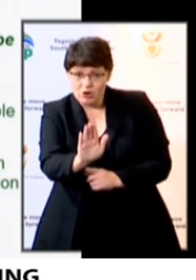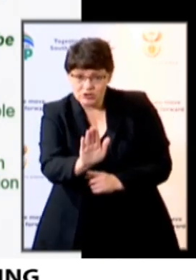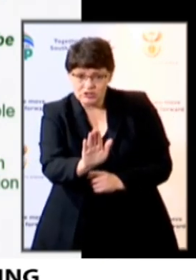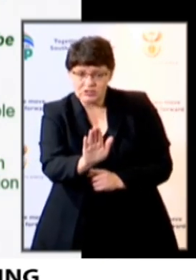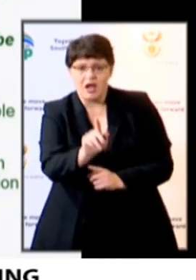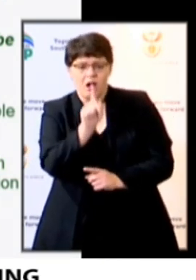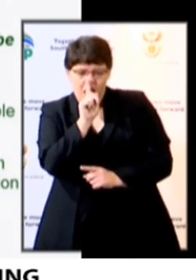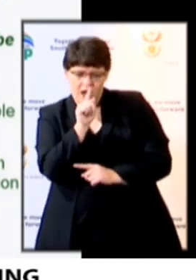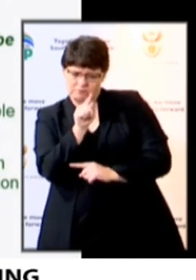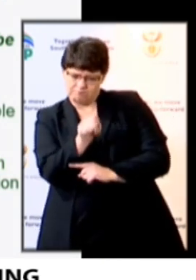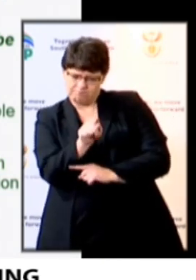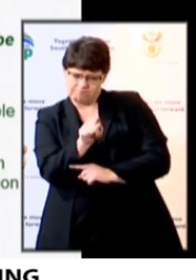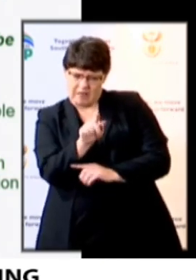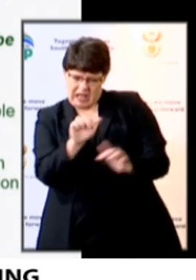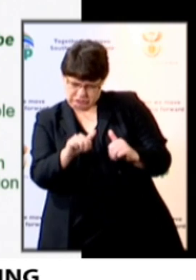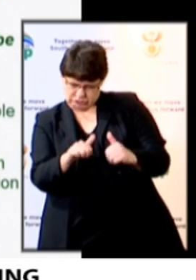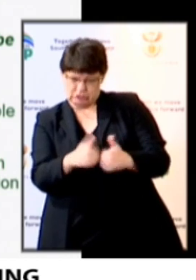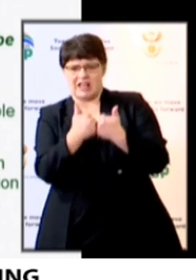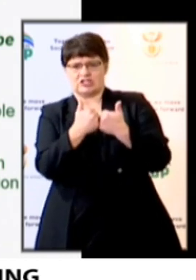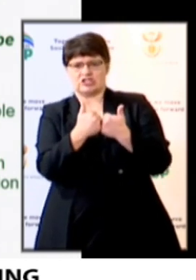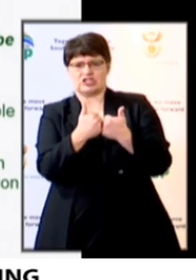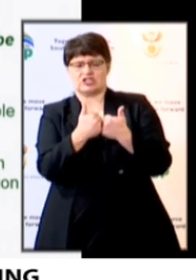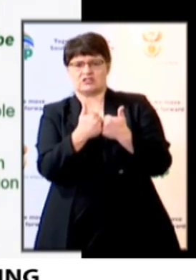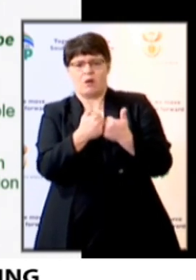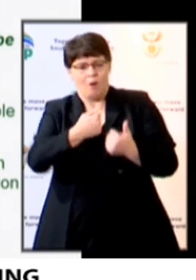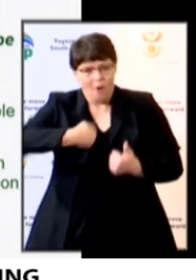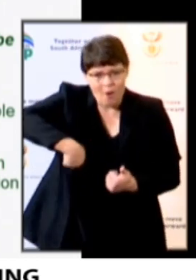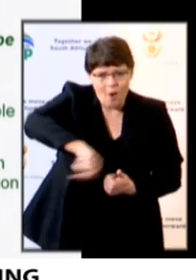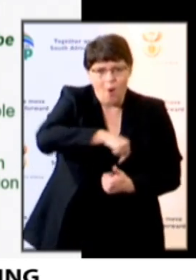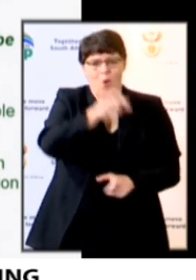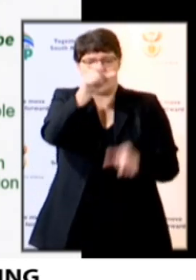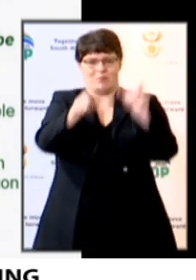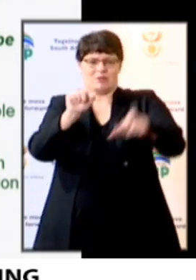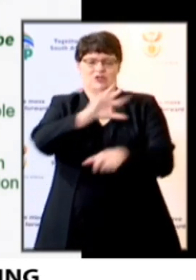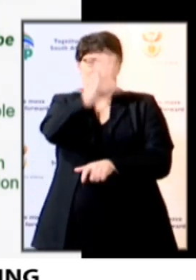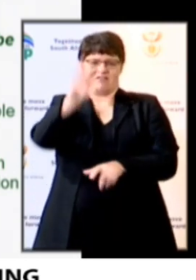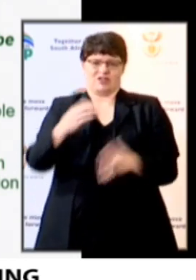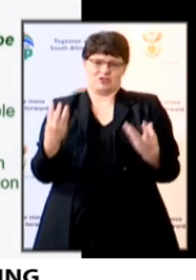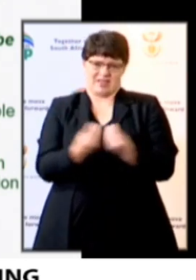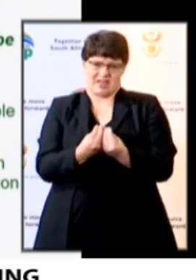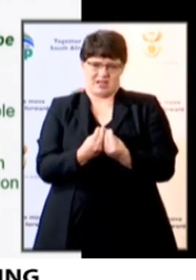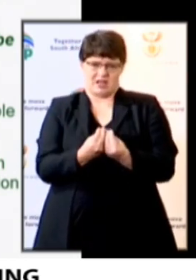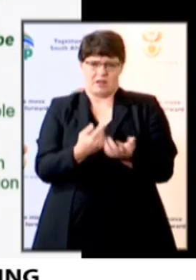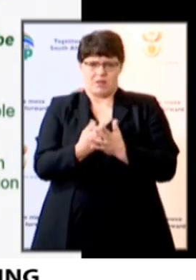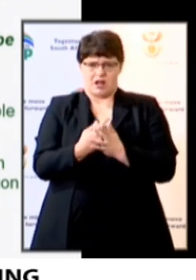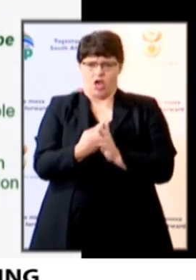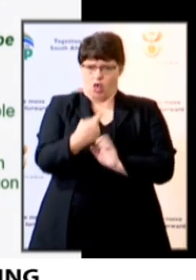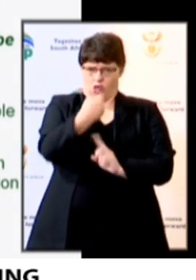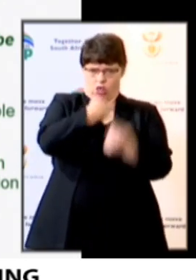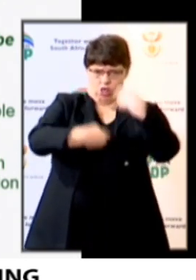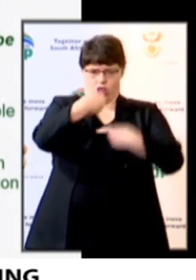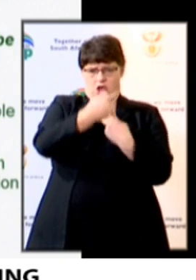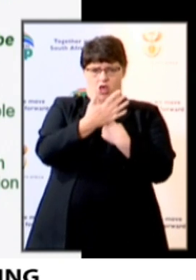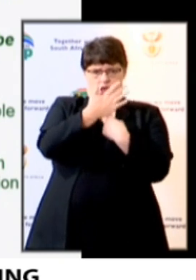a challenge to be met by all of us collectively, and not a threat to be feared.